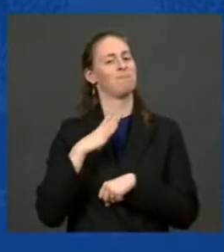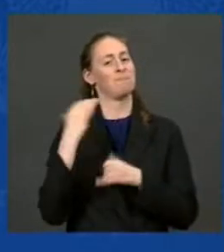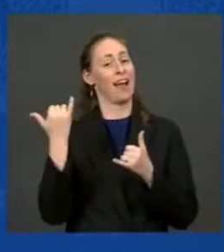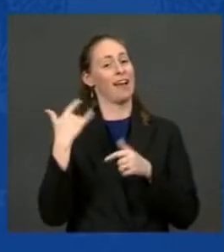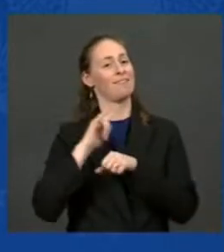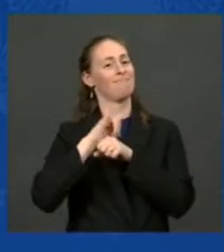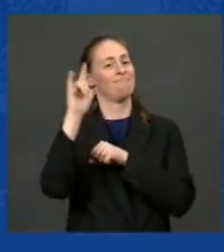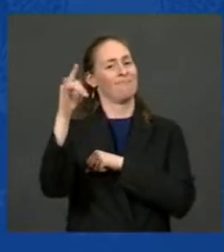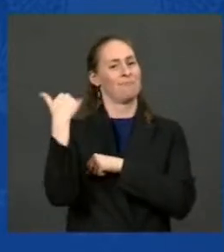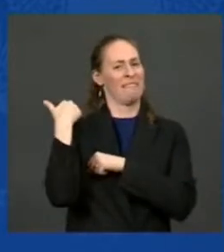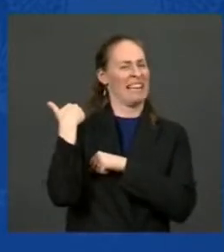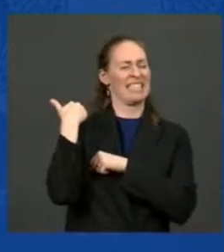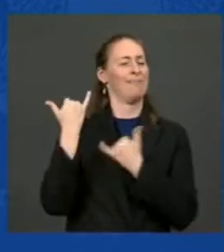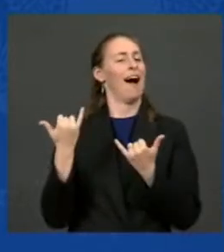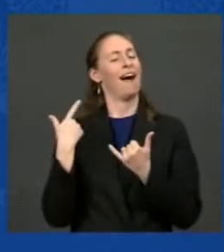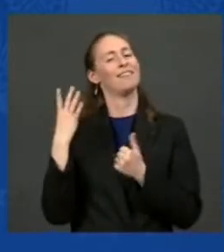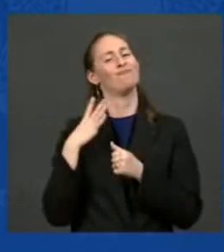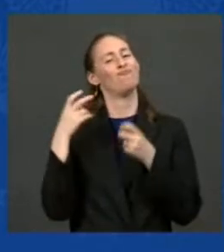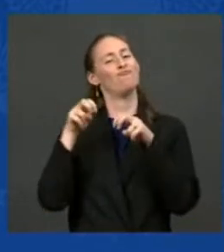And